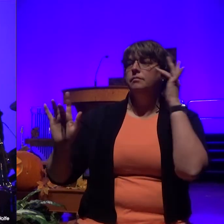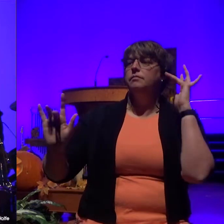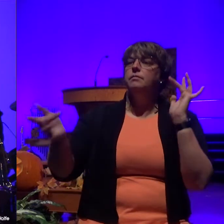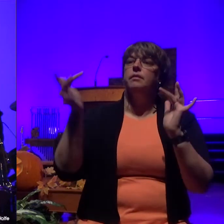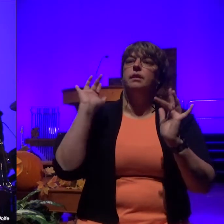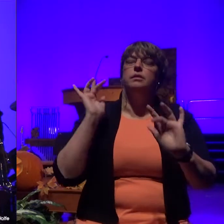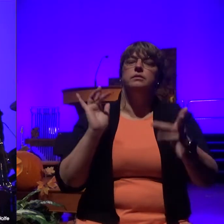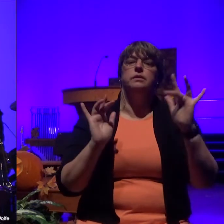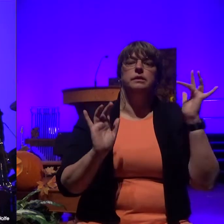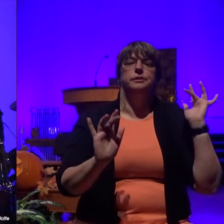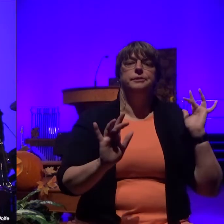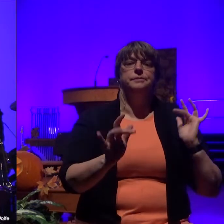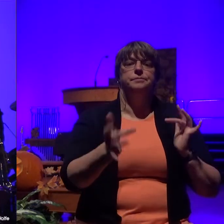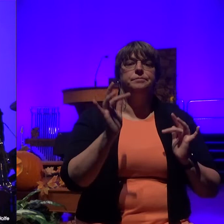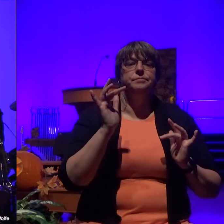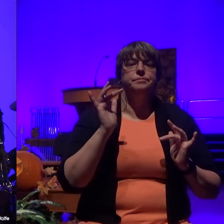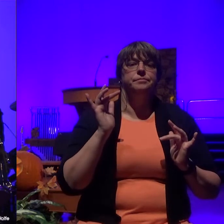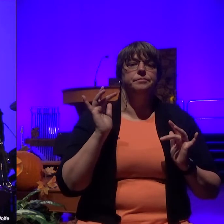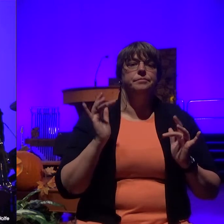on each face.